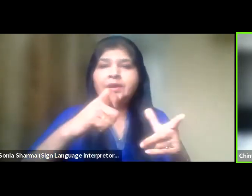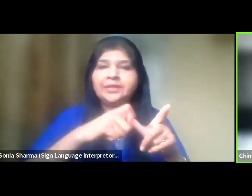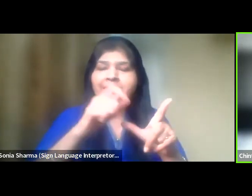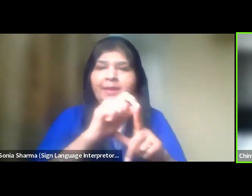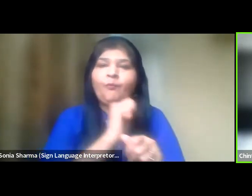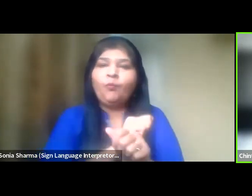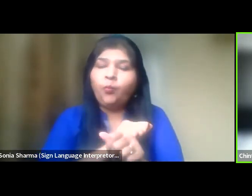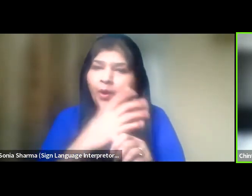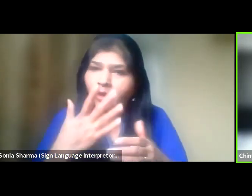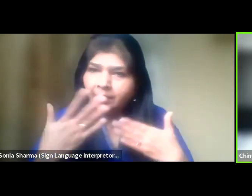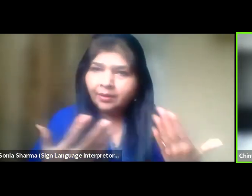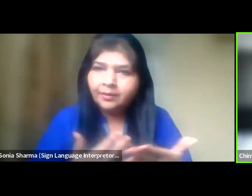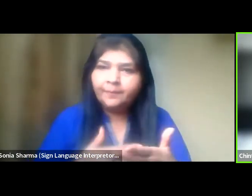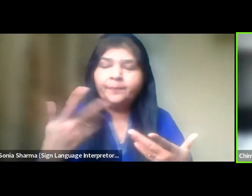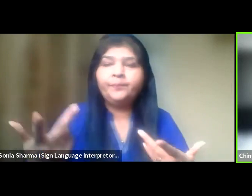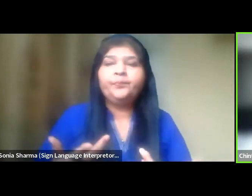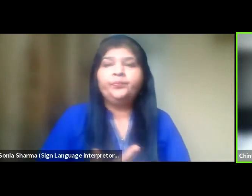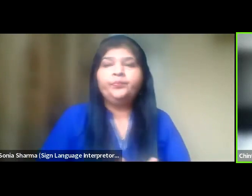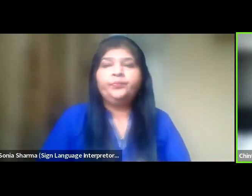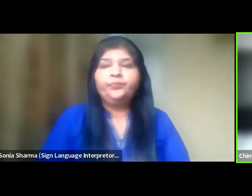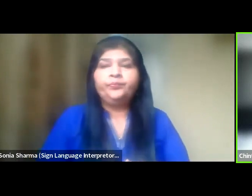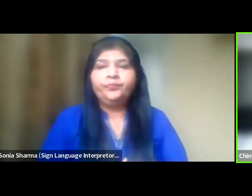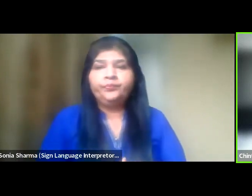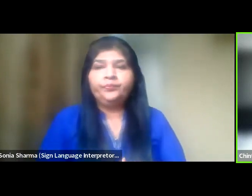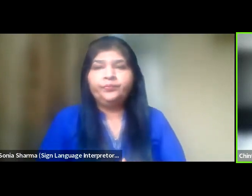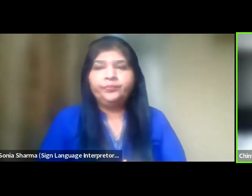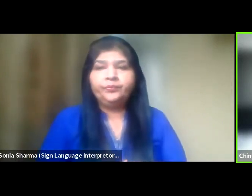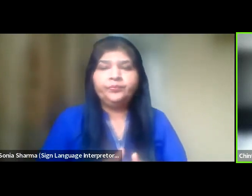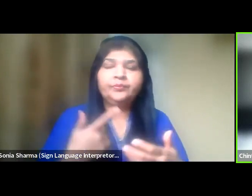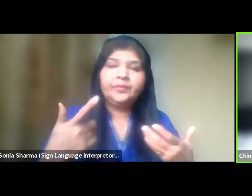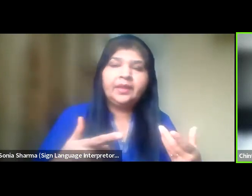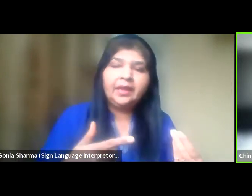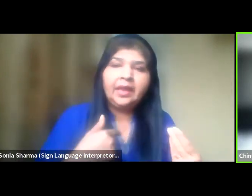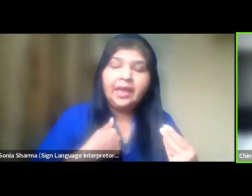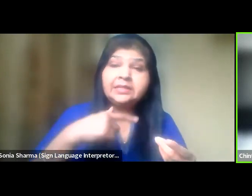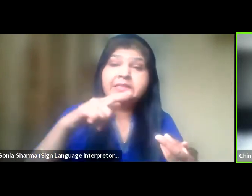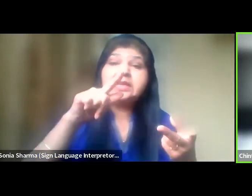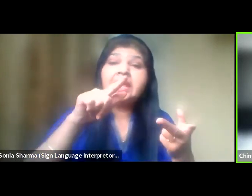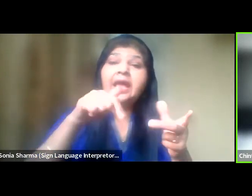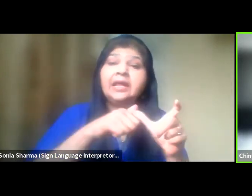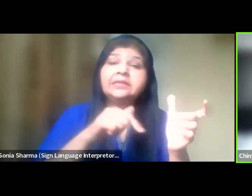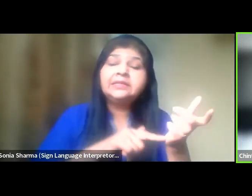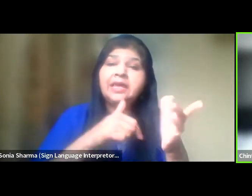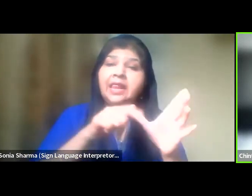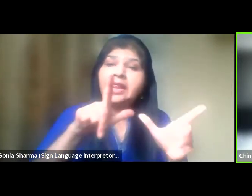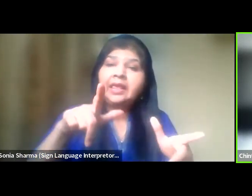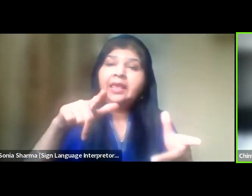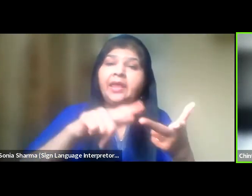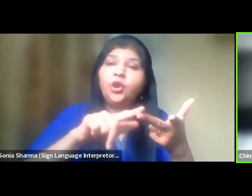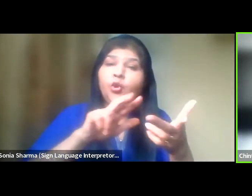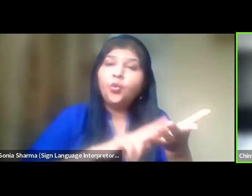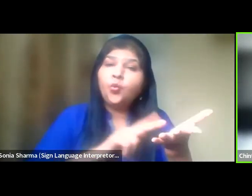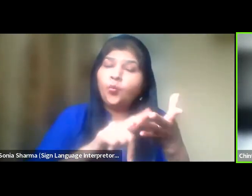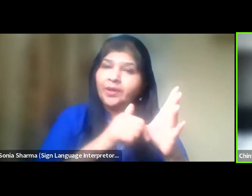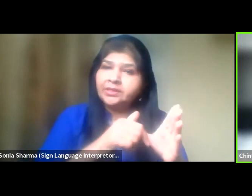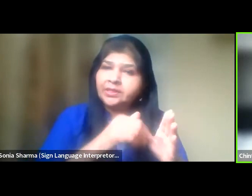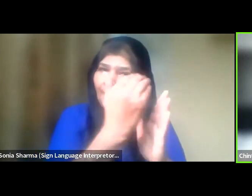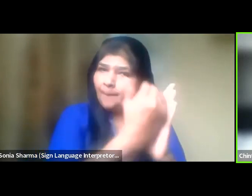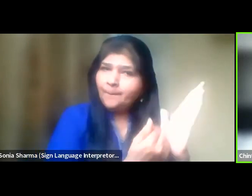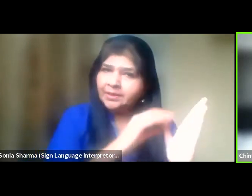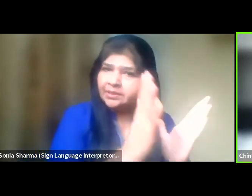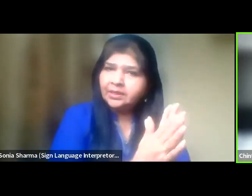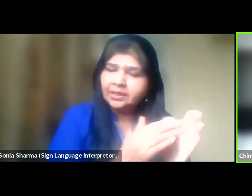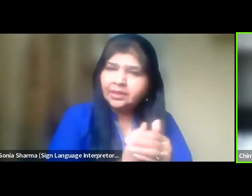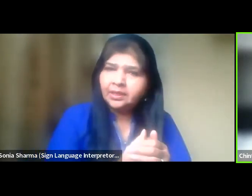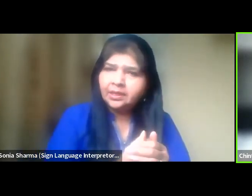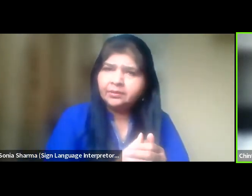and Turtle Innovation Mission is. And we are on the